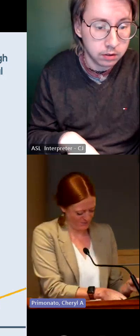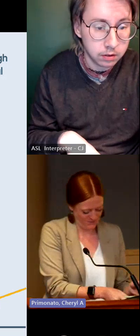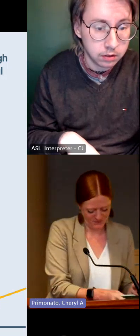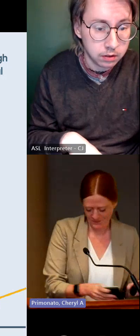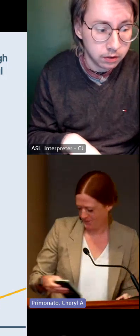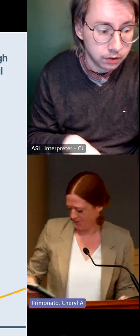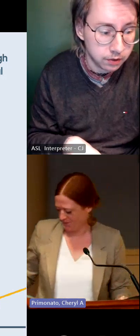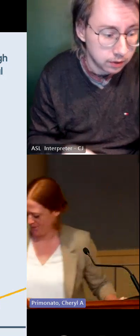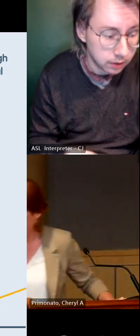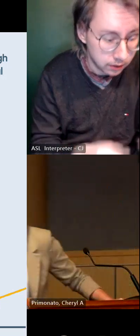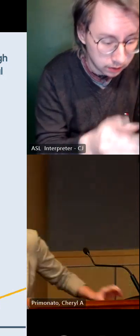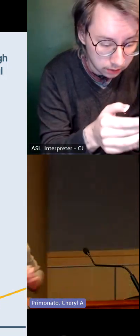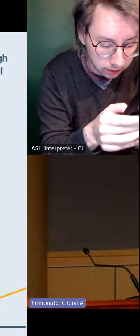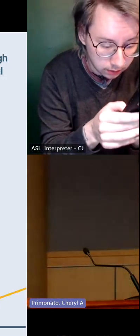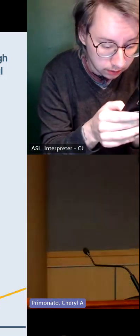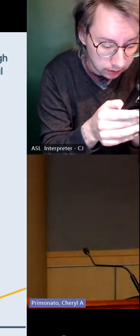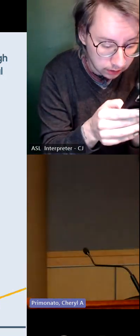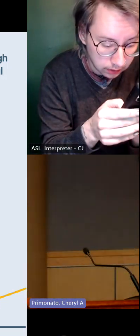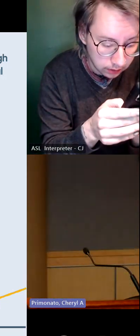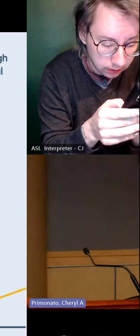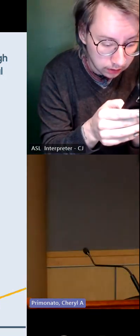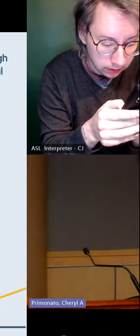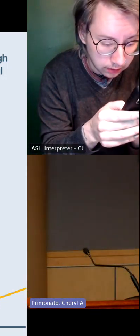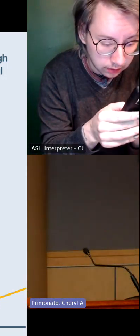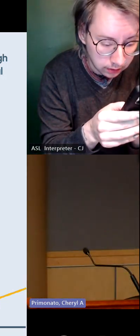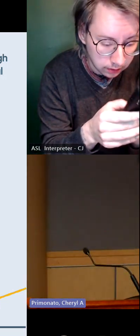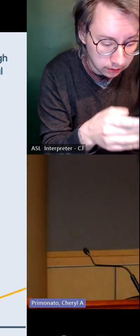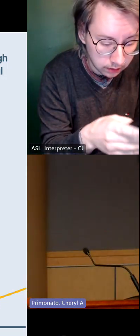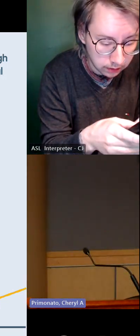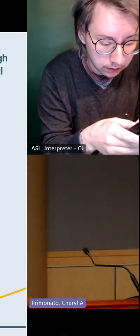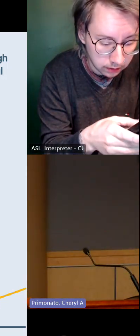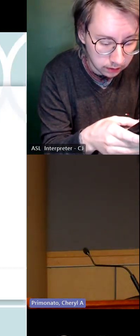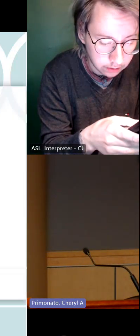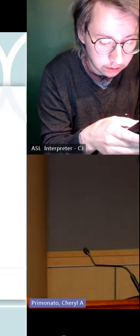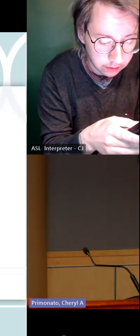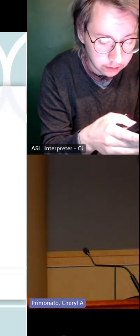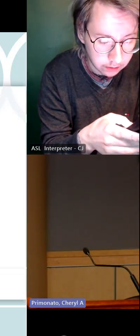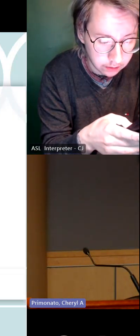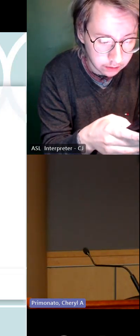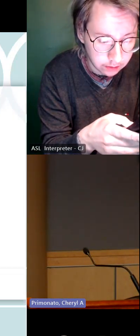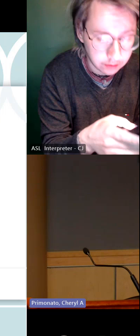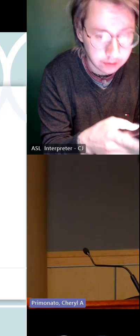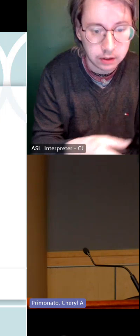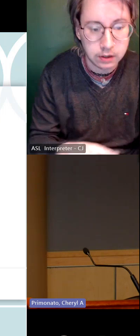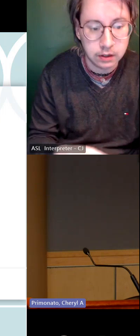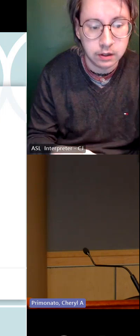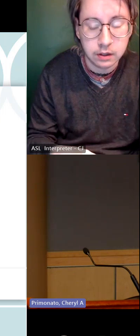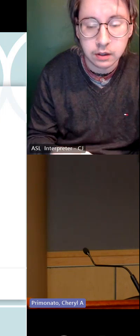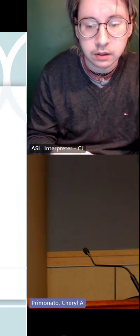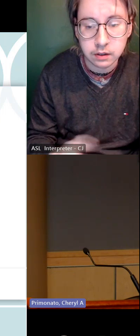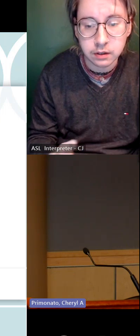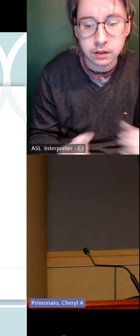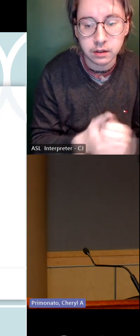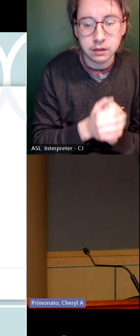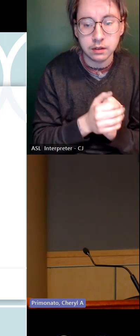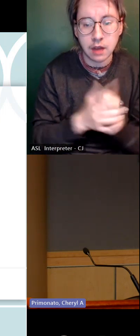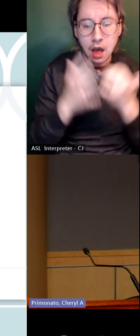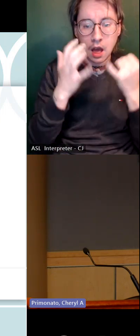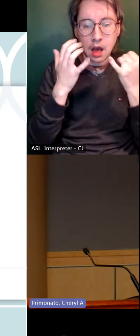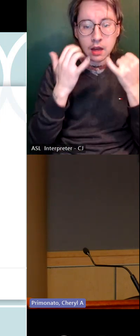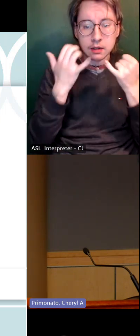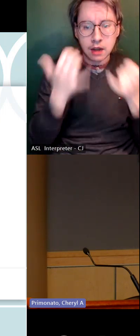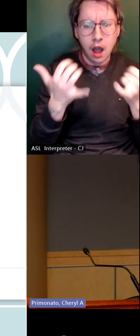Thank you. Next, we're gonna have Sue Broadus come up and talk about the disadvantaged business and Broadus,